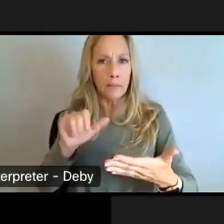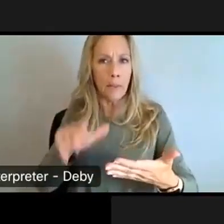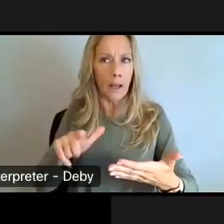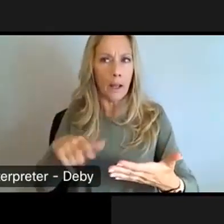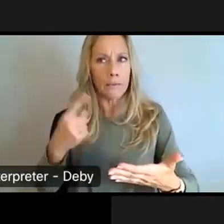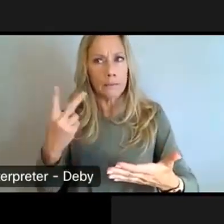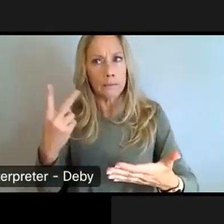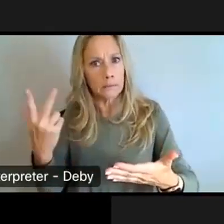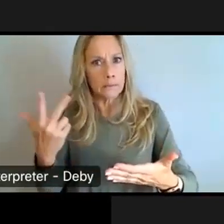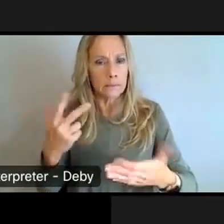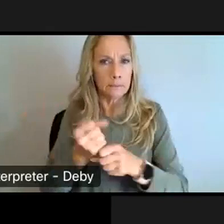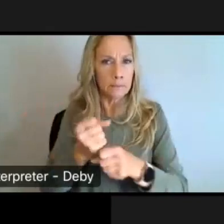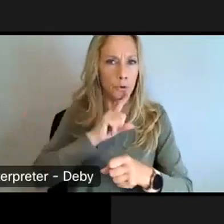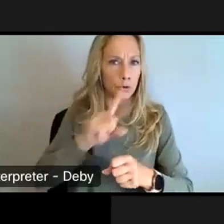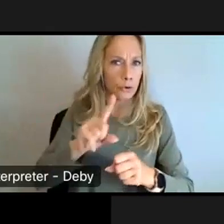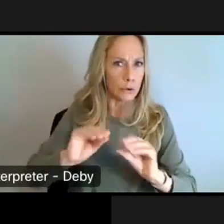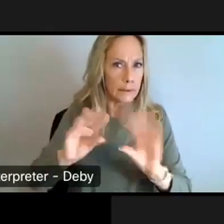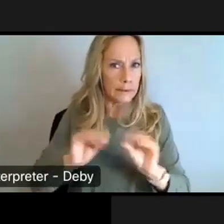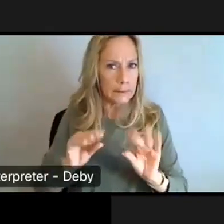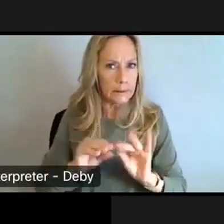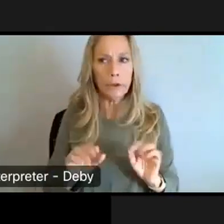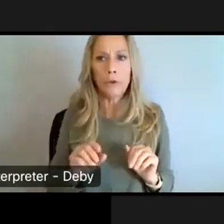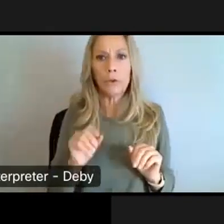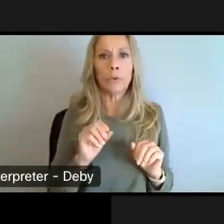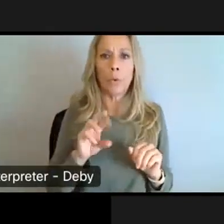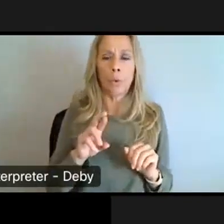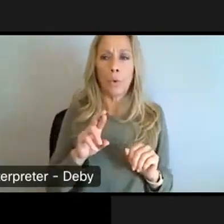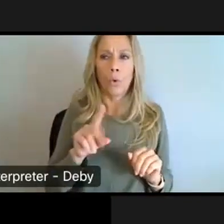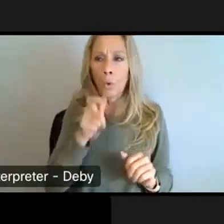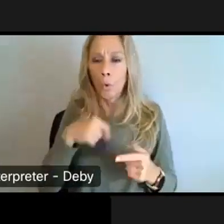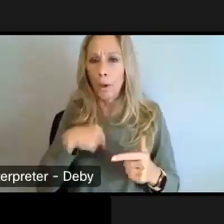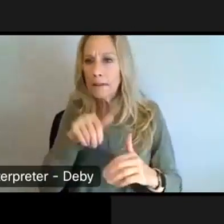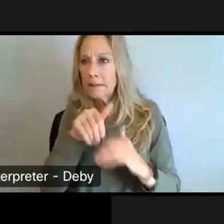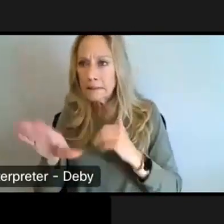just to make sure it's clarified for who I'm sending it to.